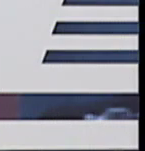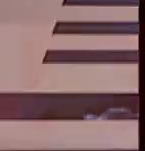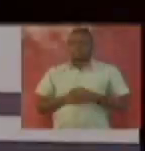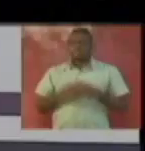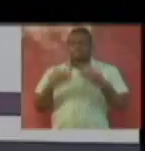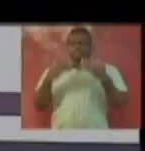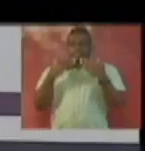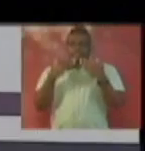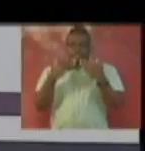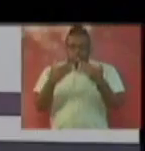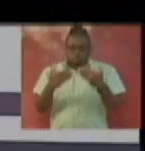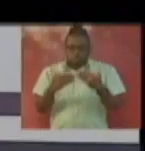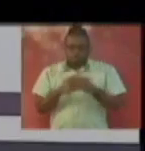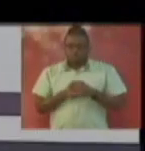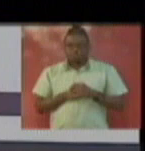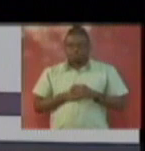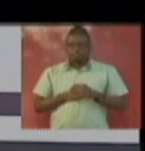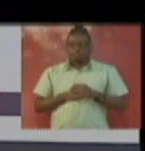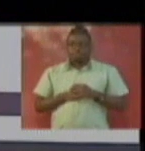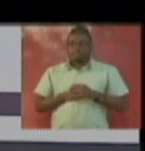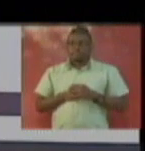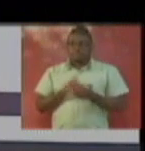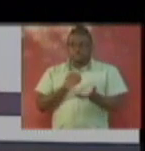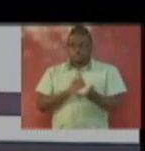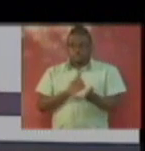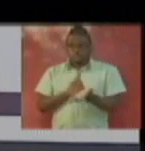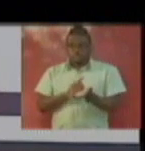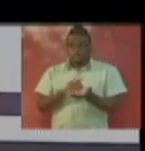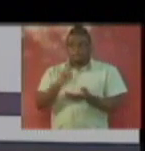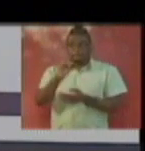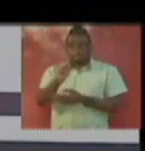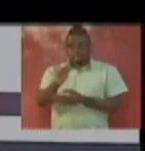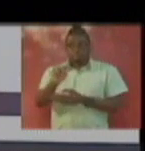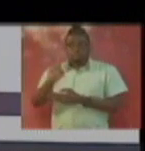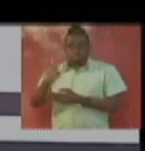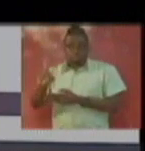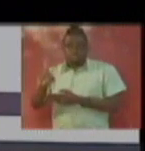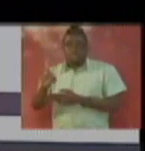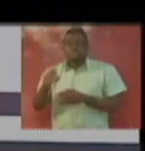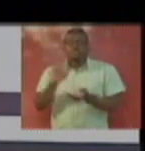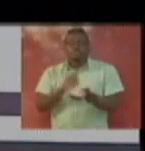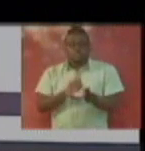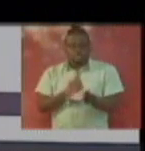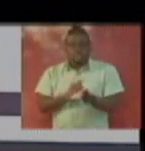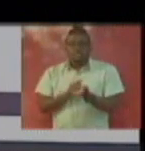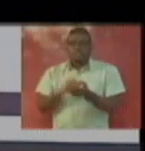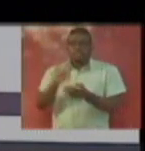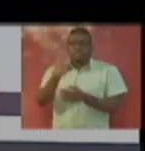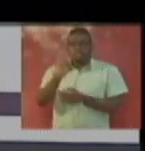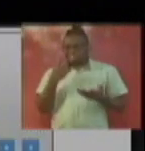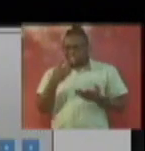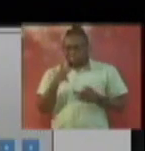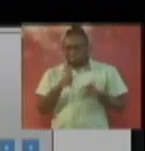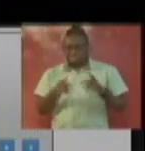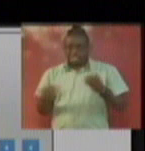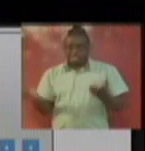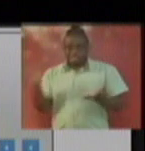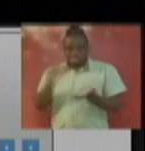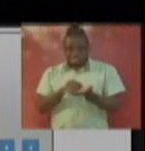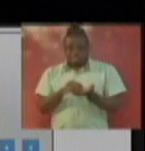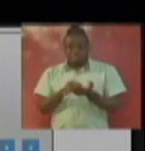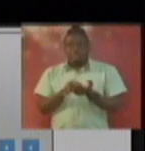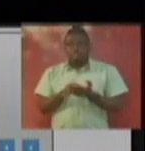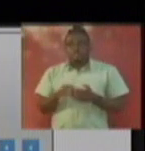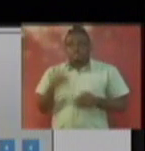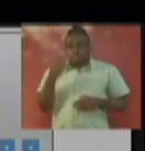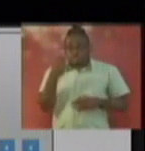Geographic Information Systems Manager, Epidemiology Division, Roshan Seeram-Singh said there was an increase in the number of cases within the